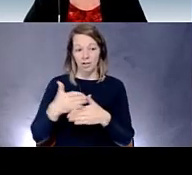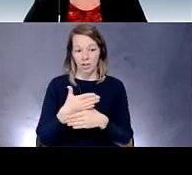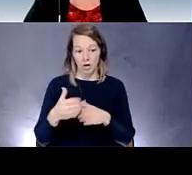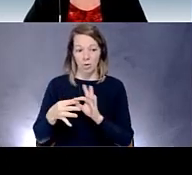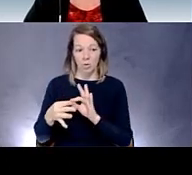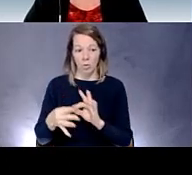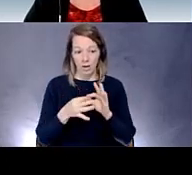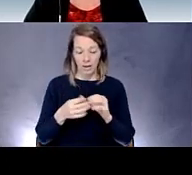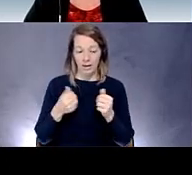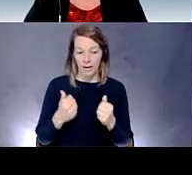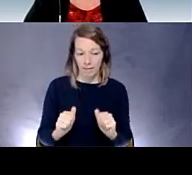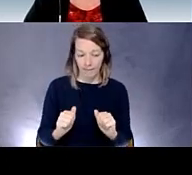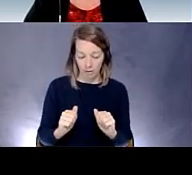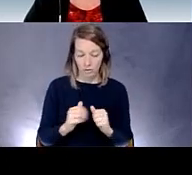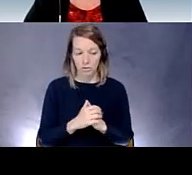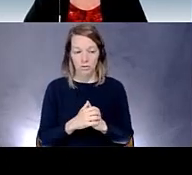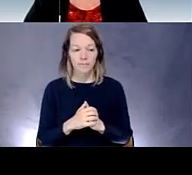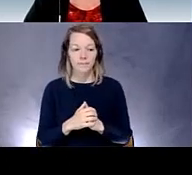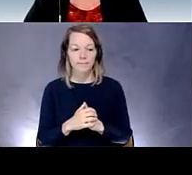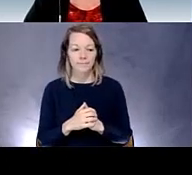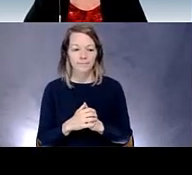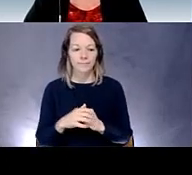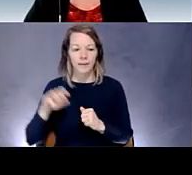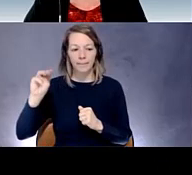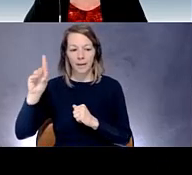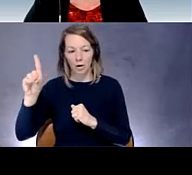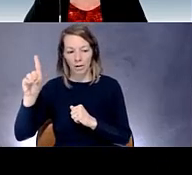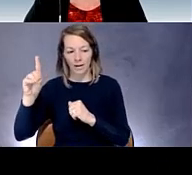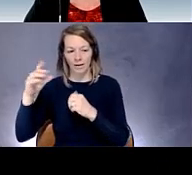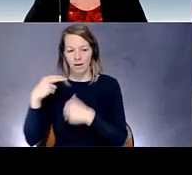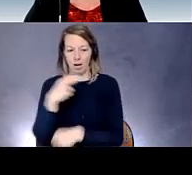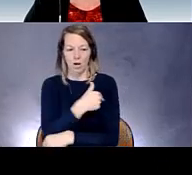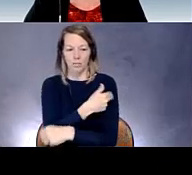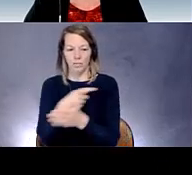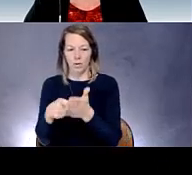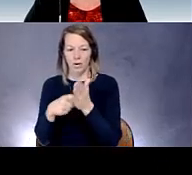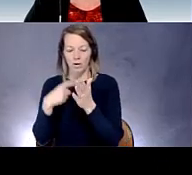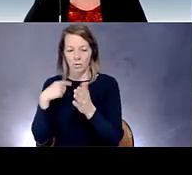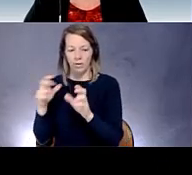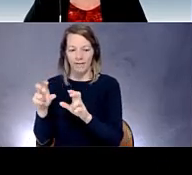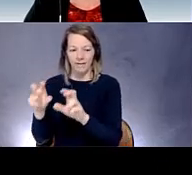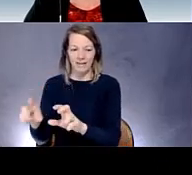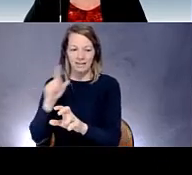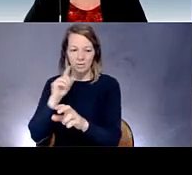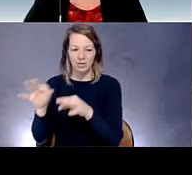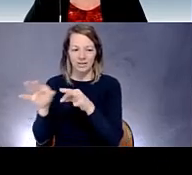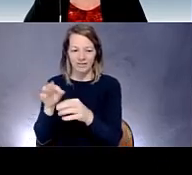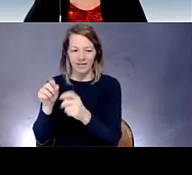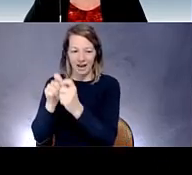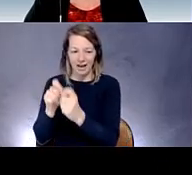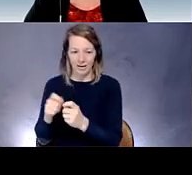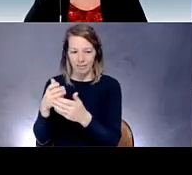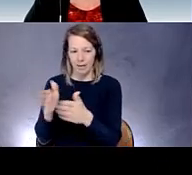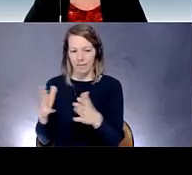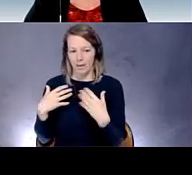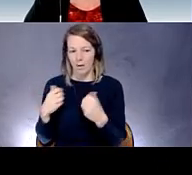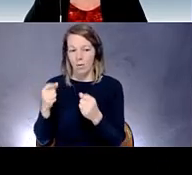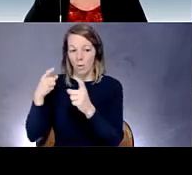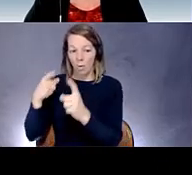efforts. We're looking in Maryland, hospitals are required to invest in defined public health